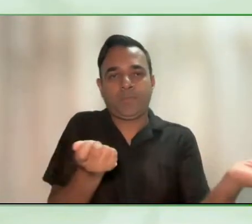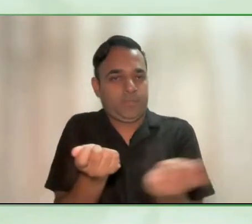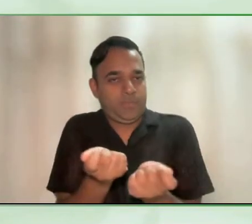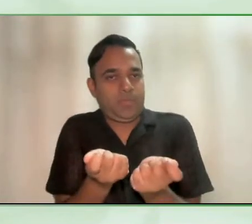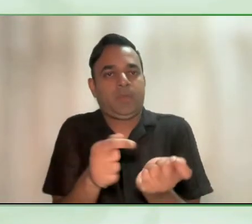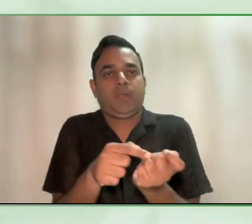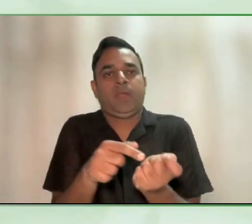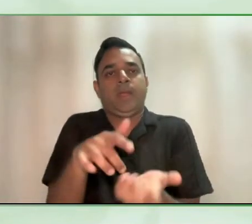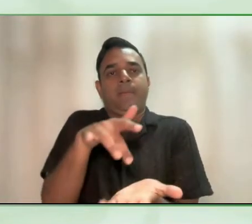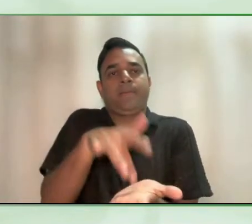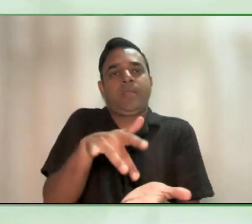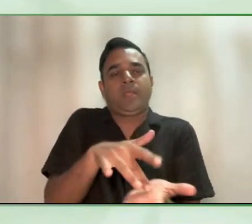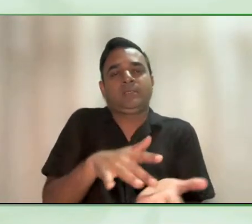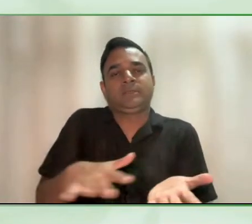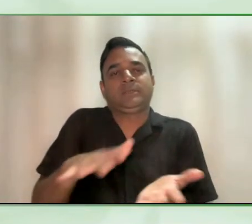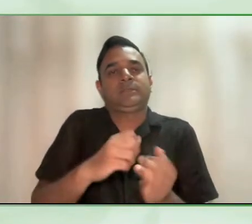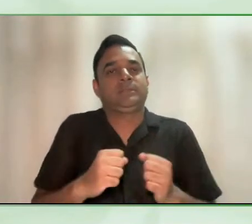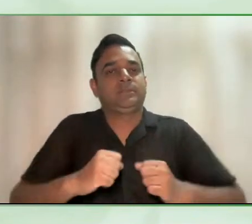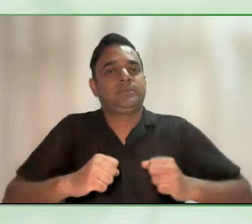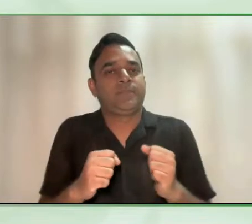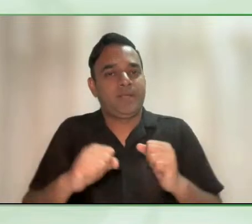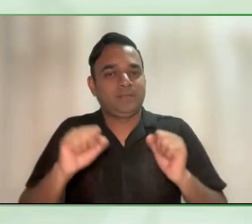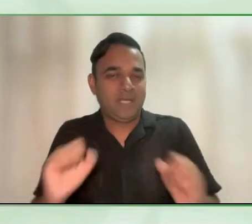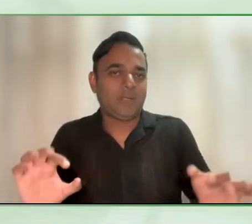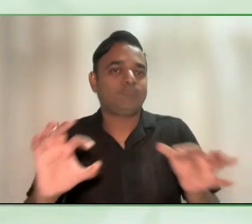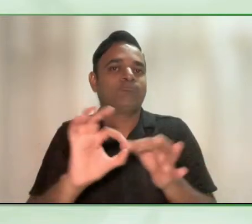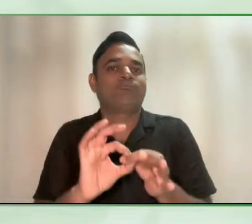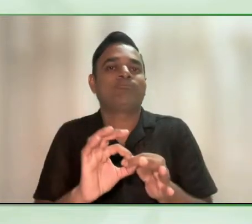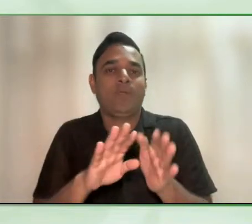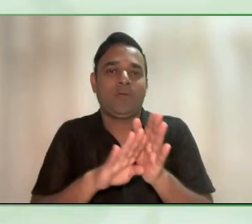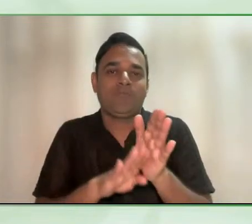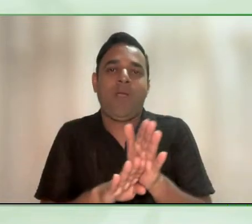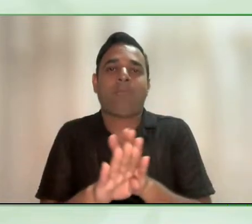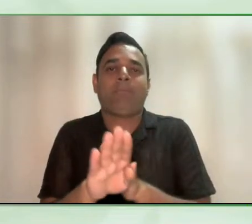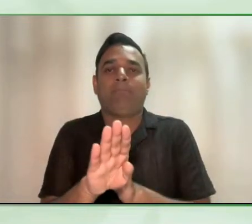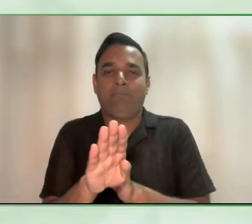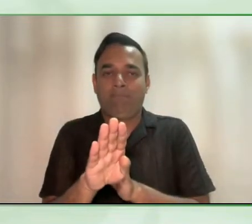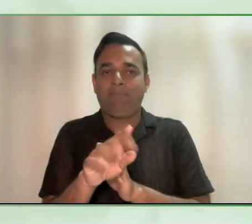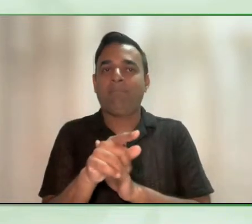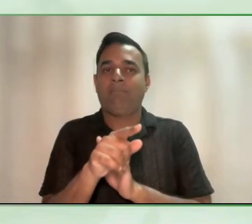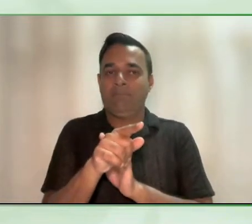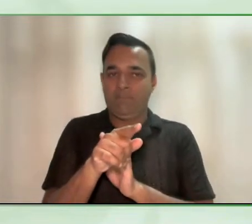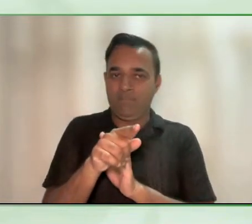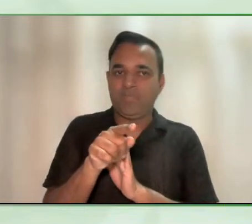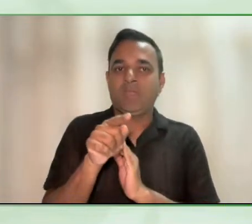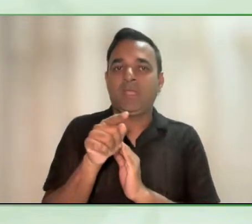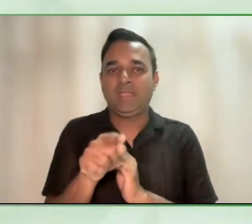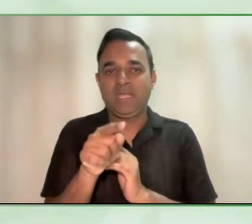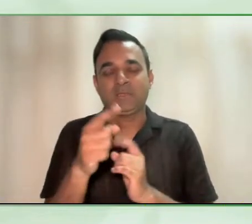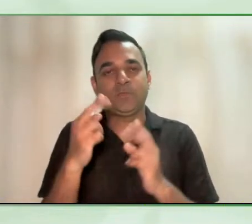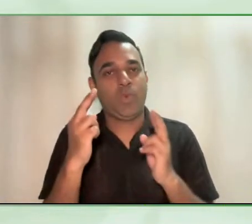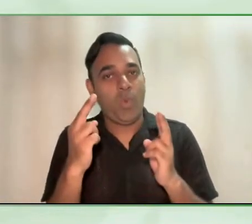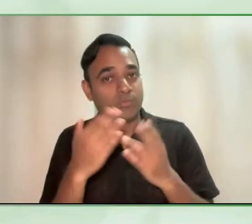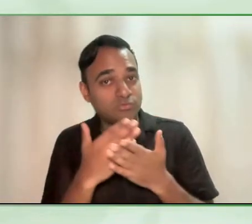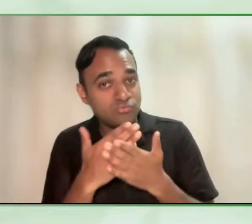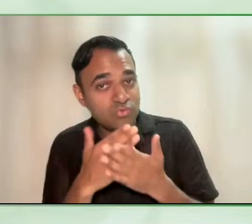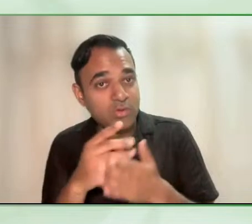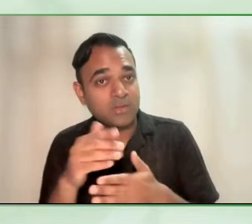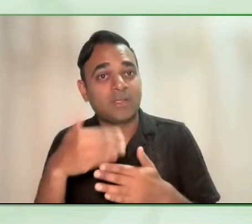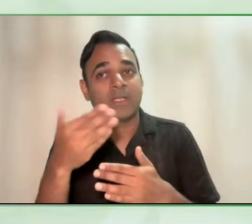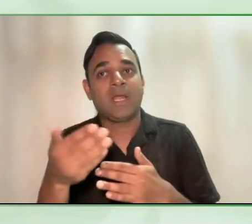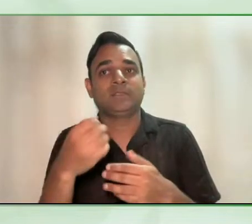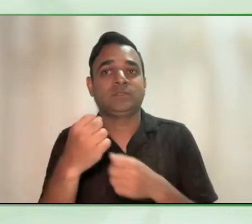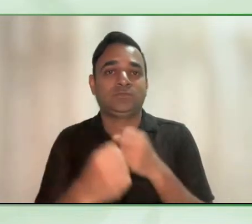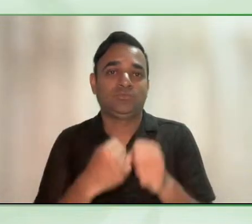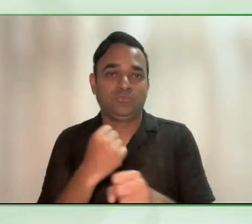they can go on to Owen Nash on LinkedIn is probably the best profile to follow me on with regard my